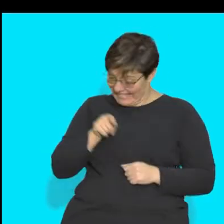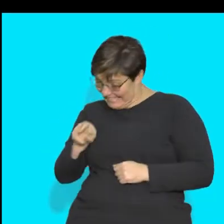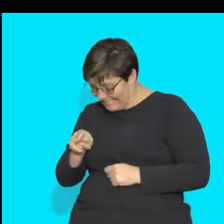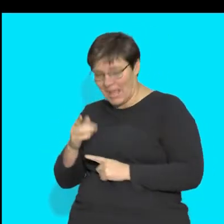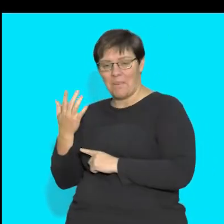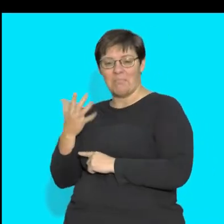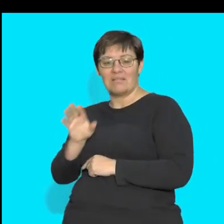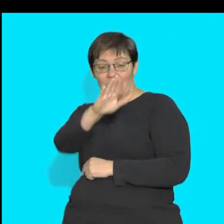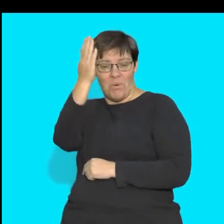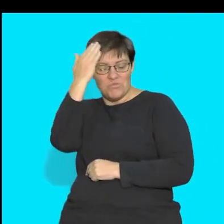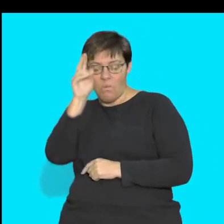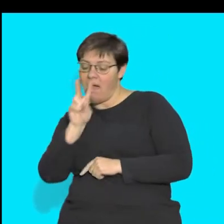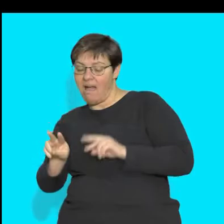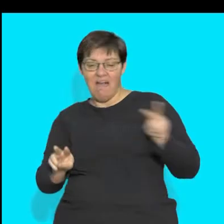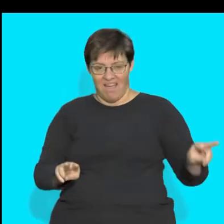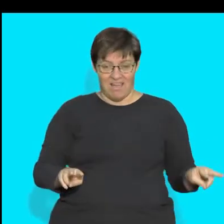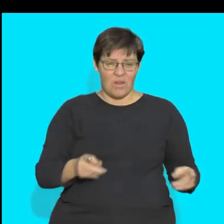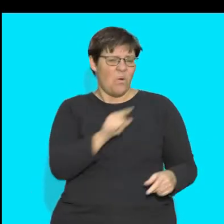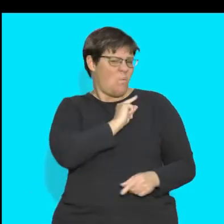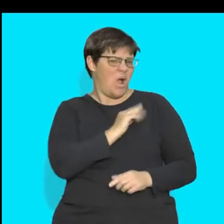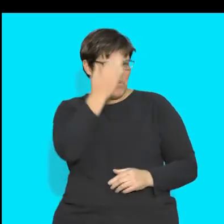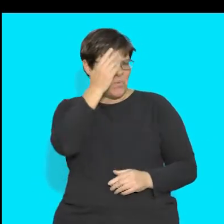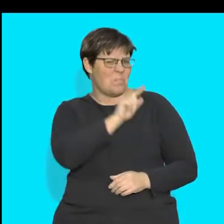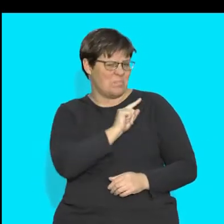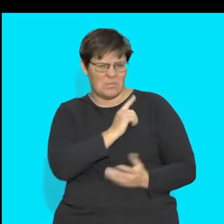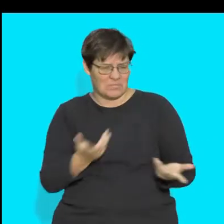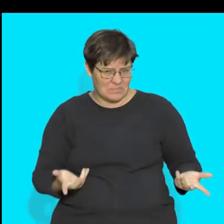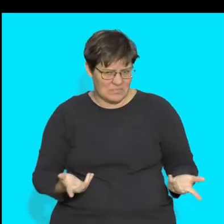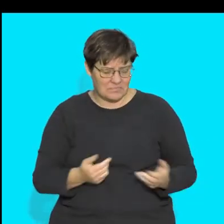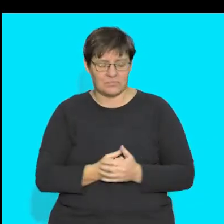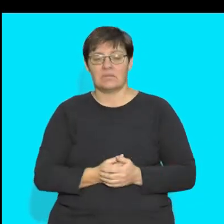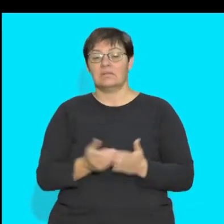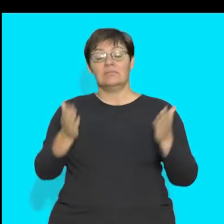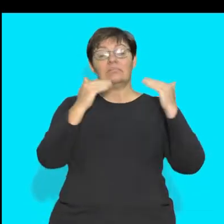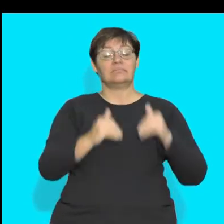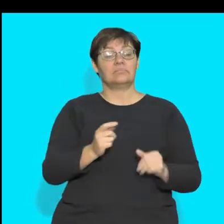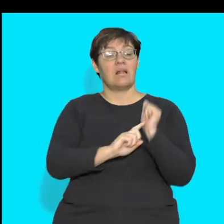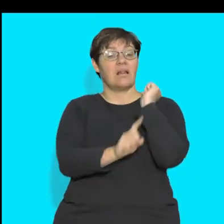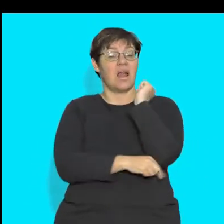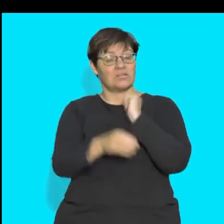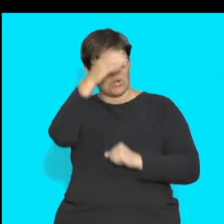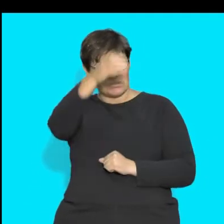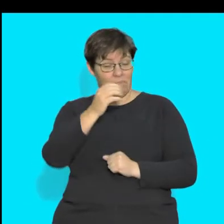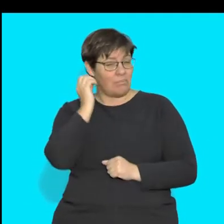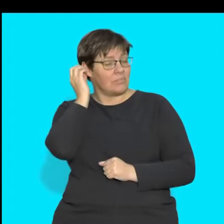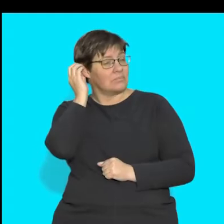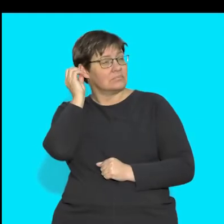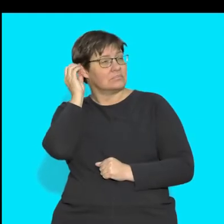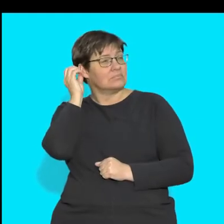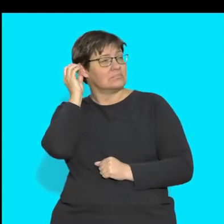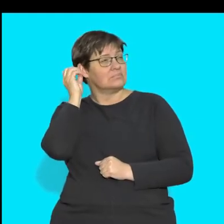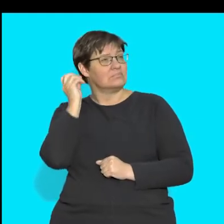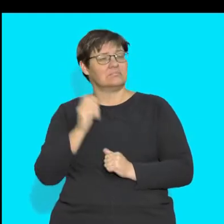we need to know that? The last concept that we need to look at is this concept of what